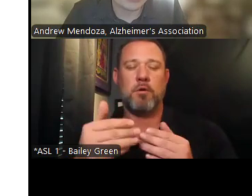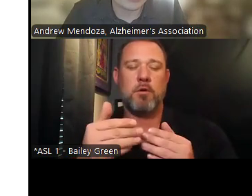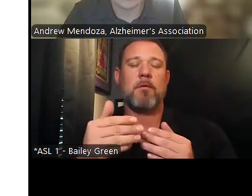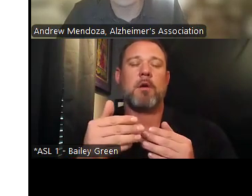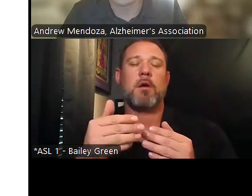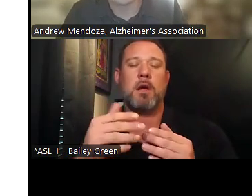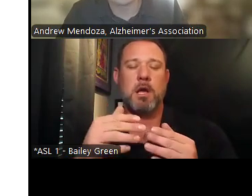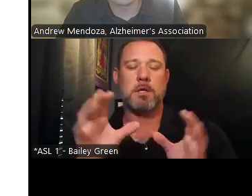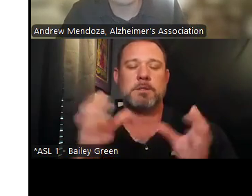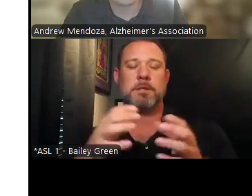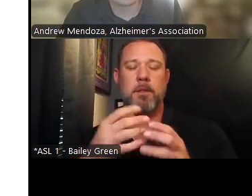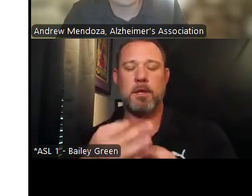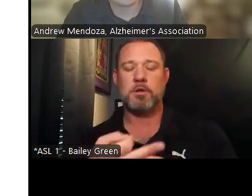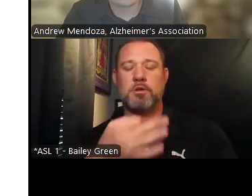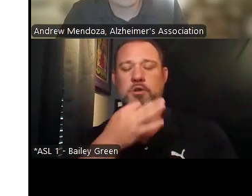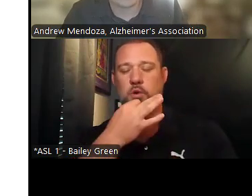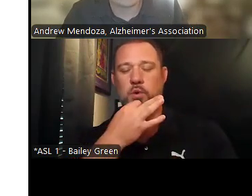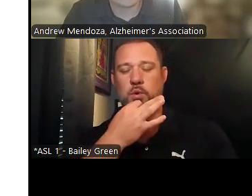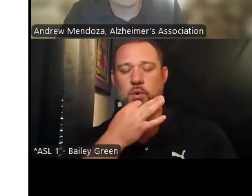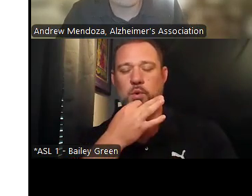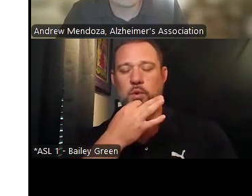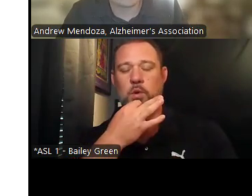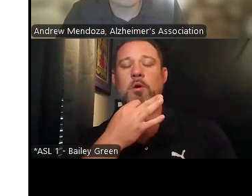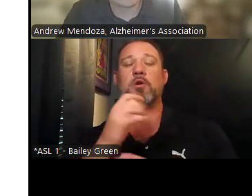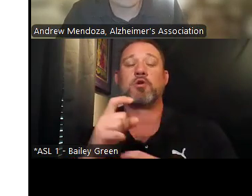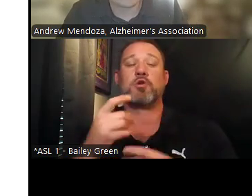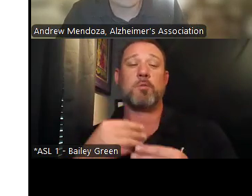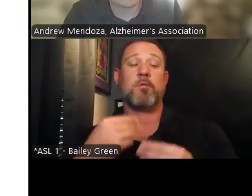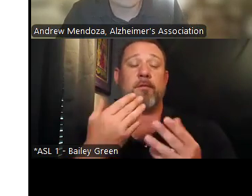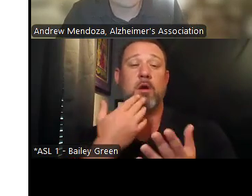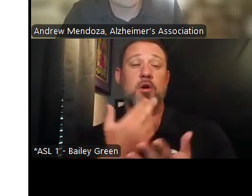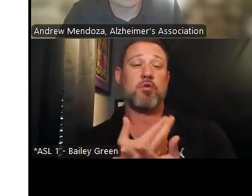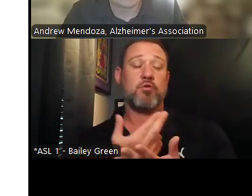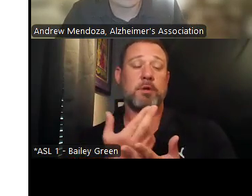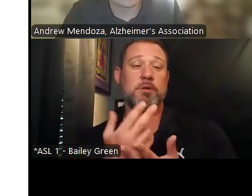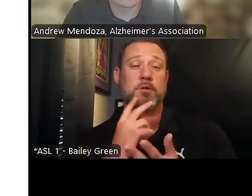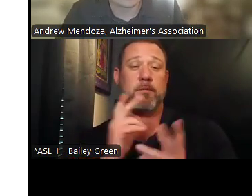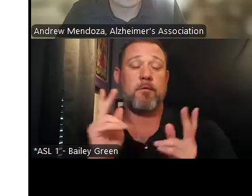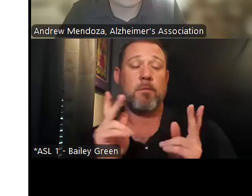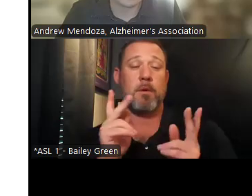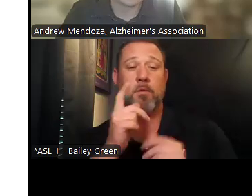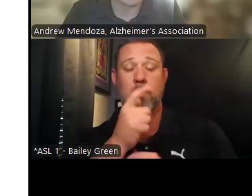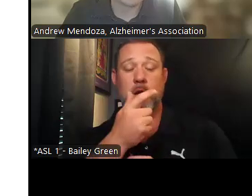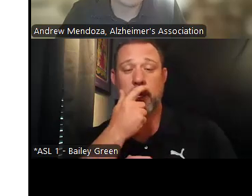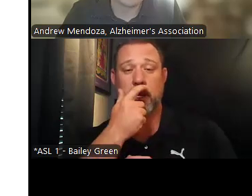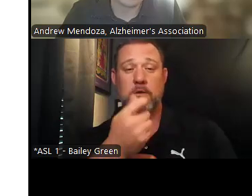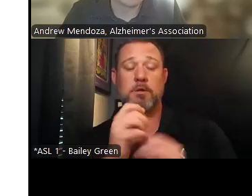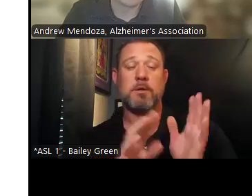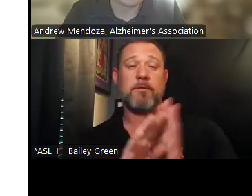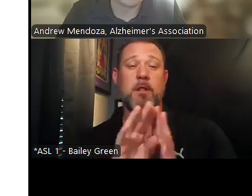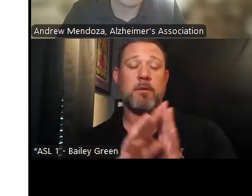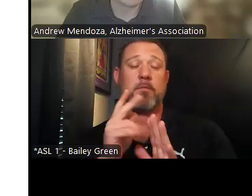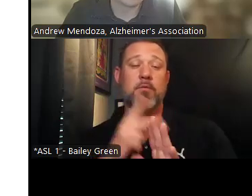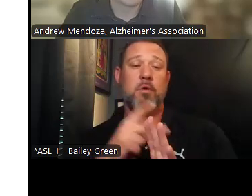Assembly soon. It should provide a good resource for folks that are interested in developing